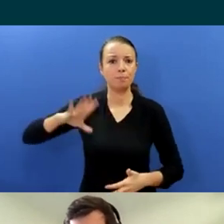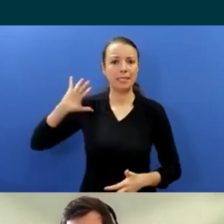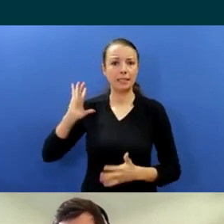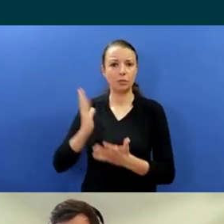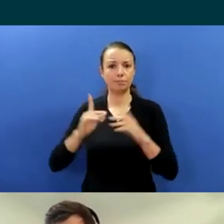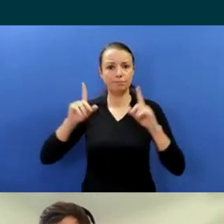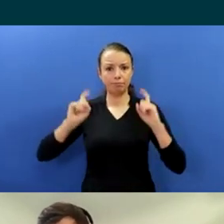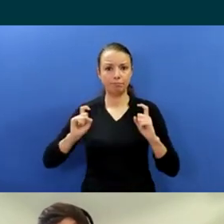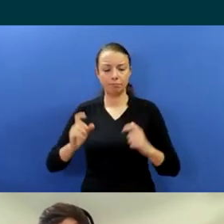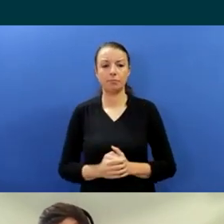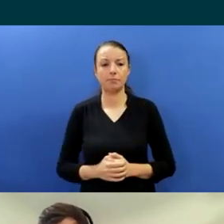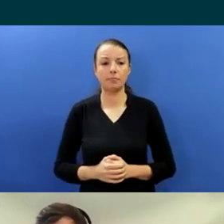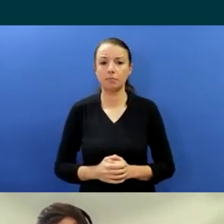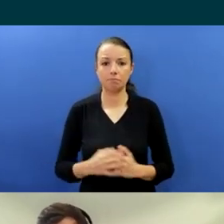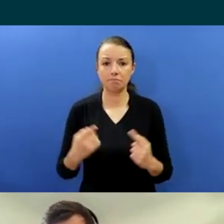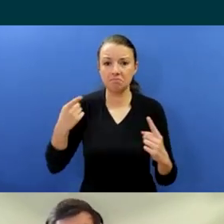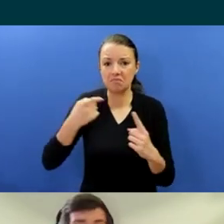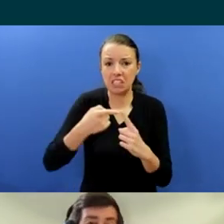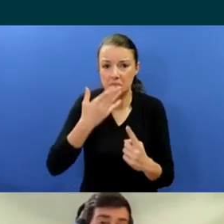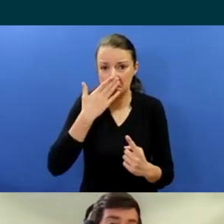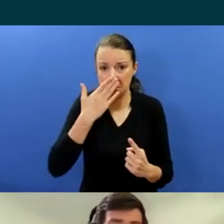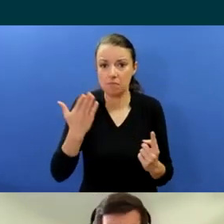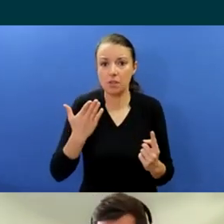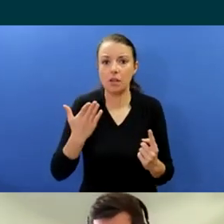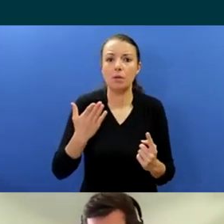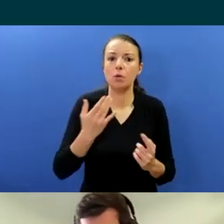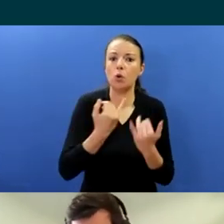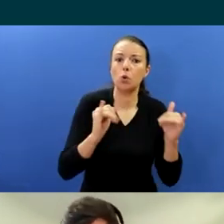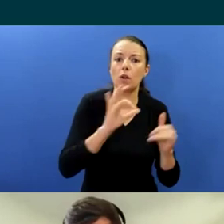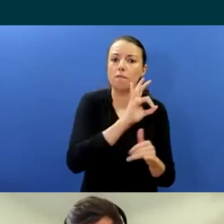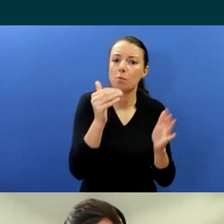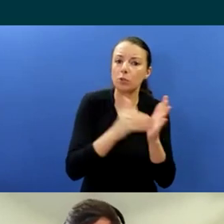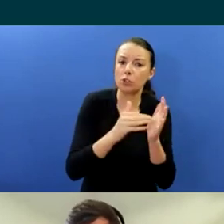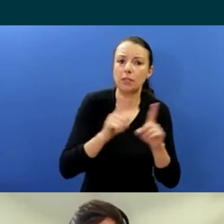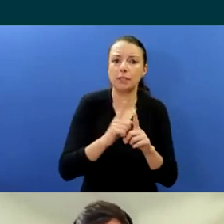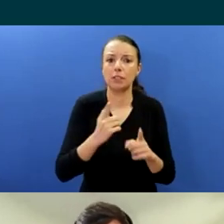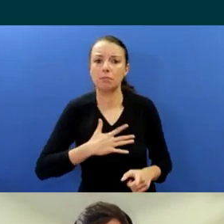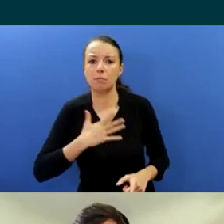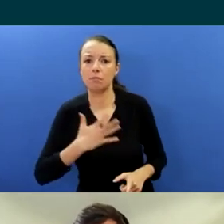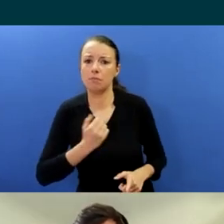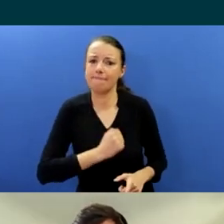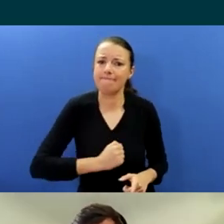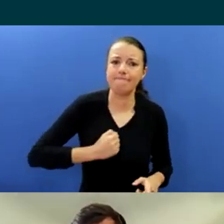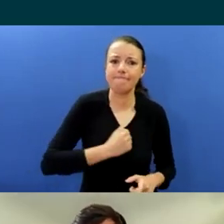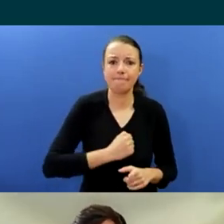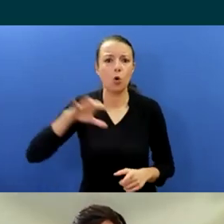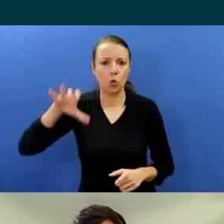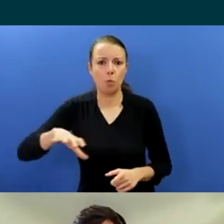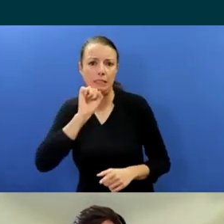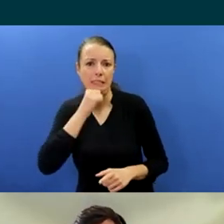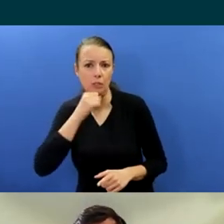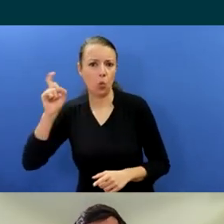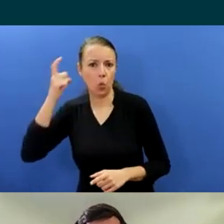perspectives of the population, especially of the senior citizens, and also to include the